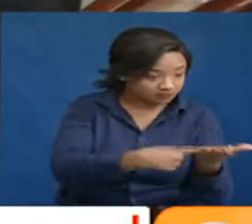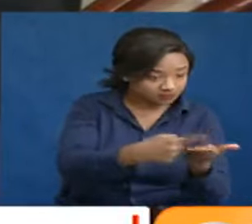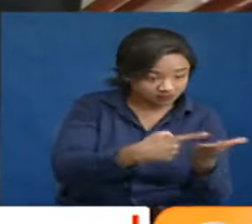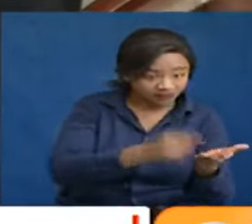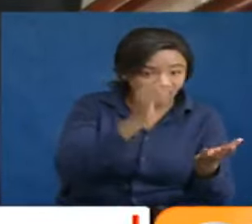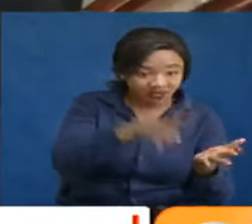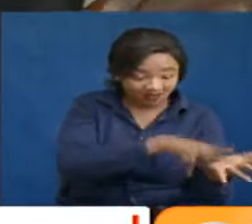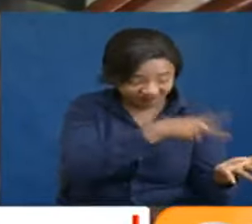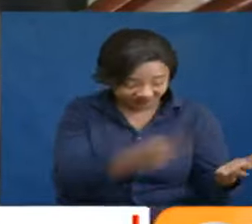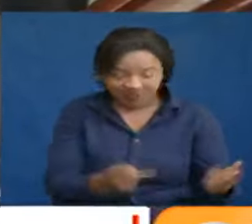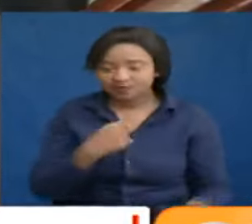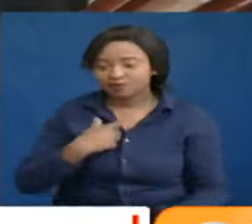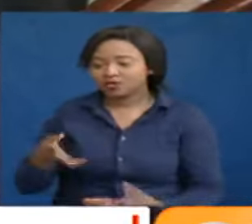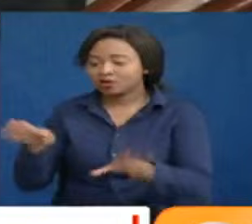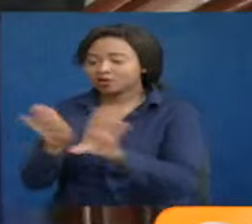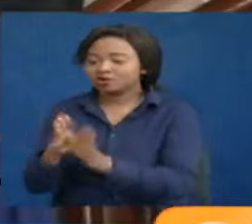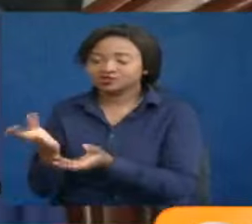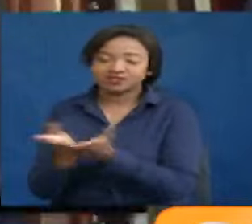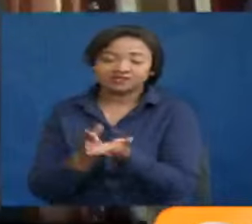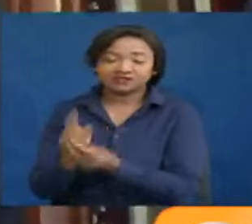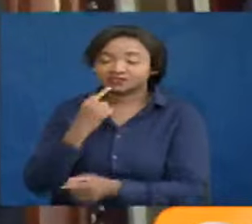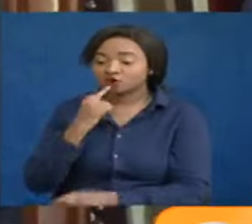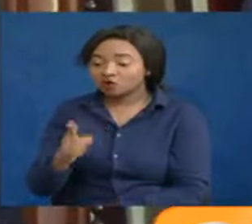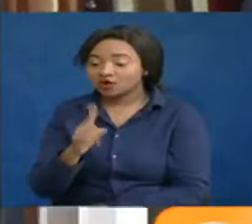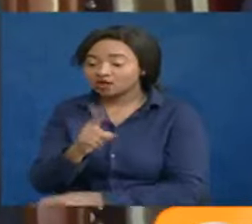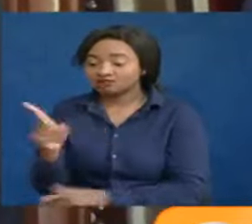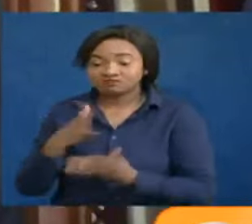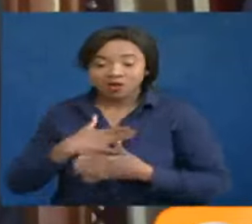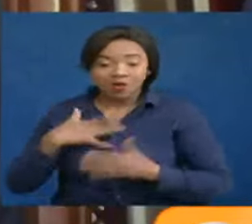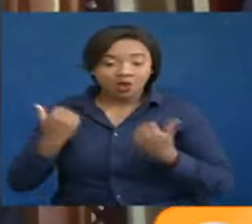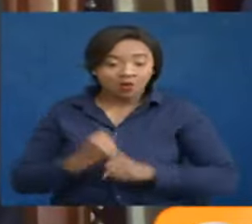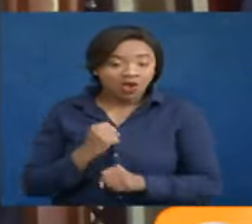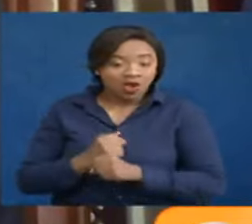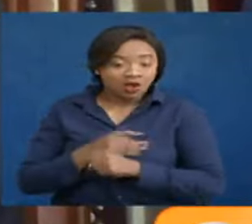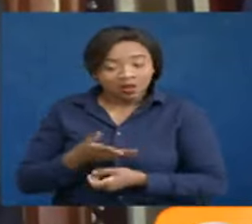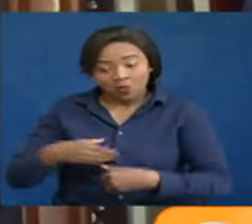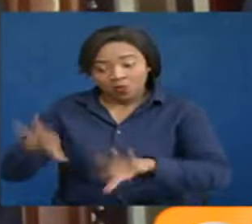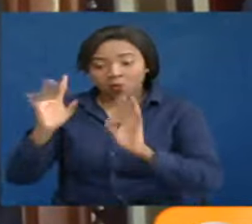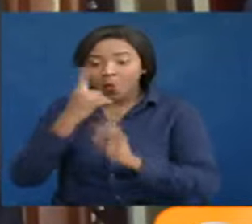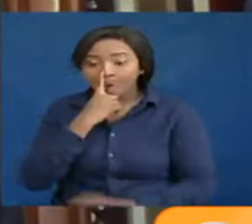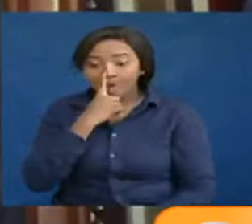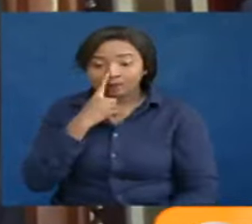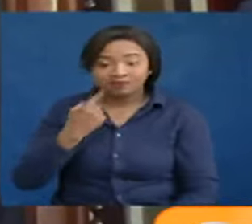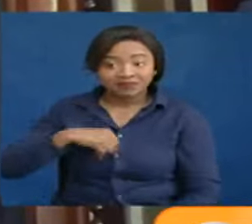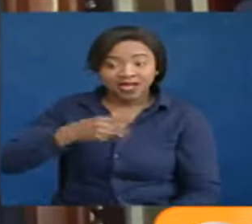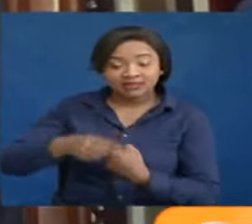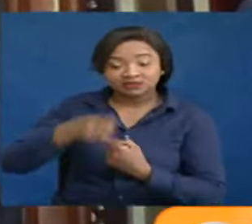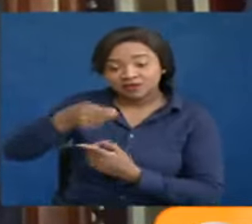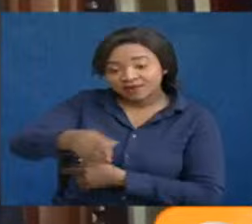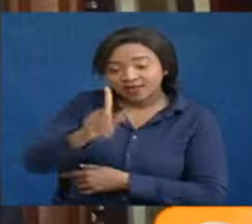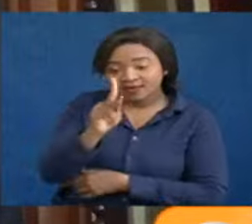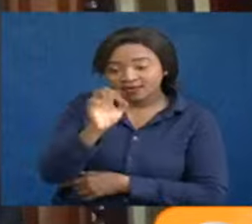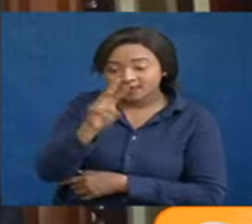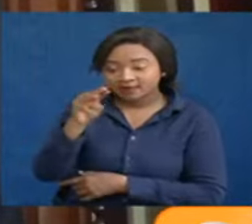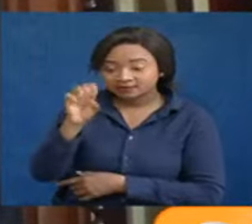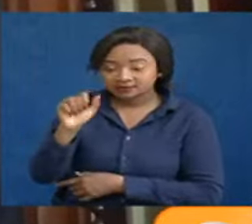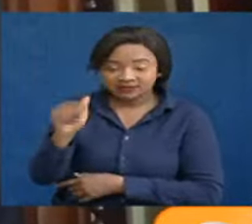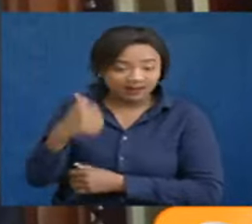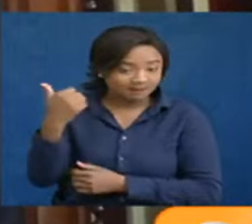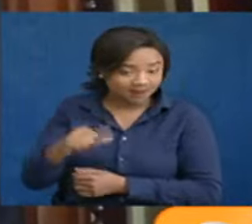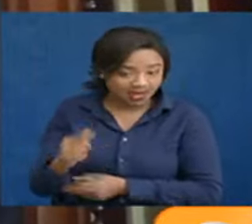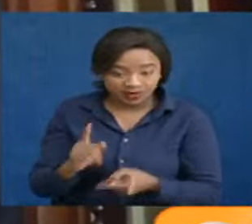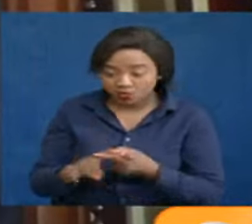wafanyikazi wetu wende nyumbani wakajitetea kule mbele. We have not paid KEMSA, we are not having drugs in the facilities. Well, in